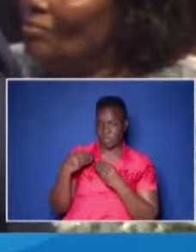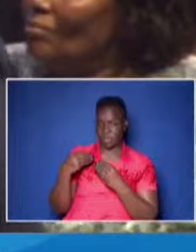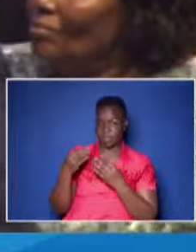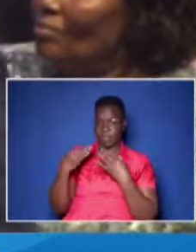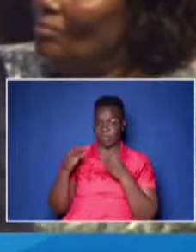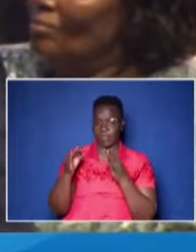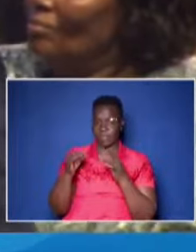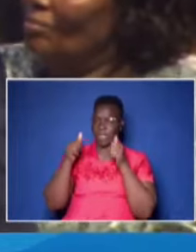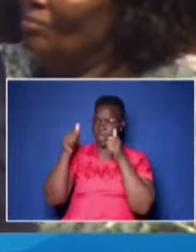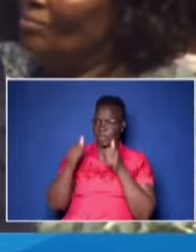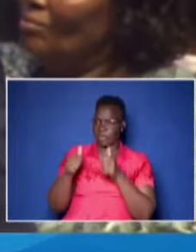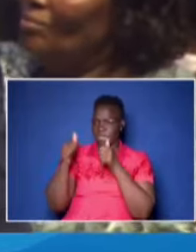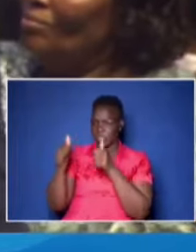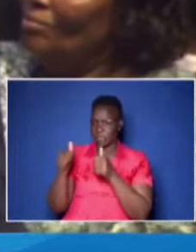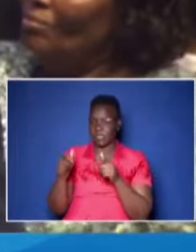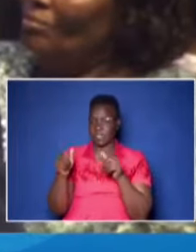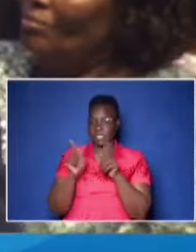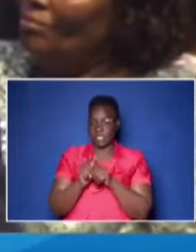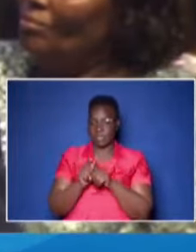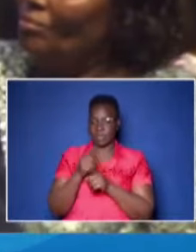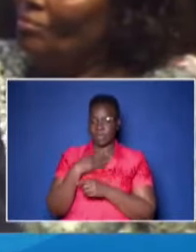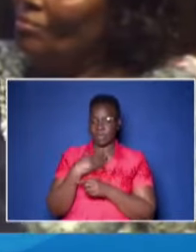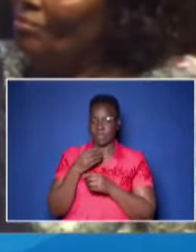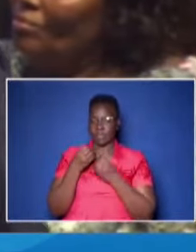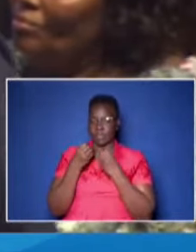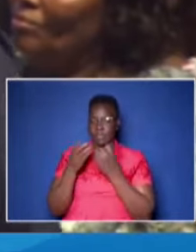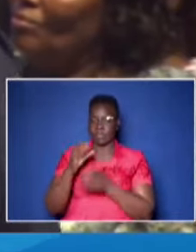Network Citizen